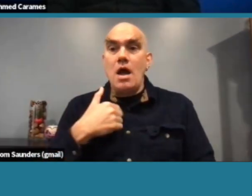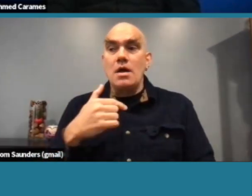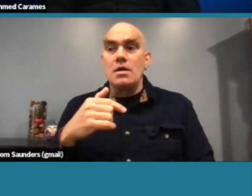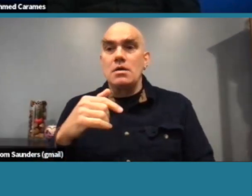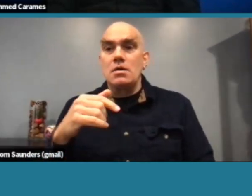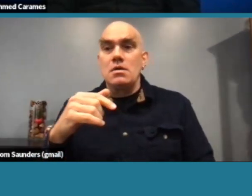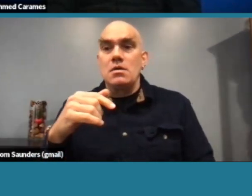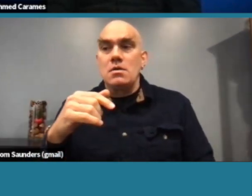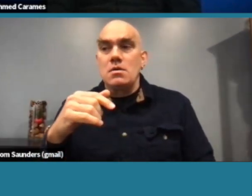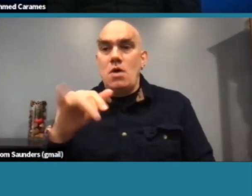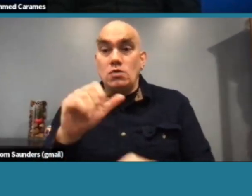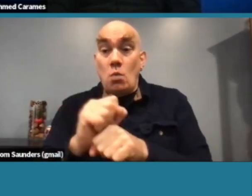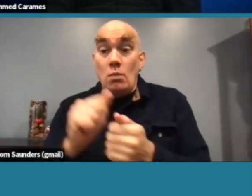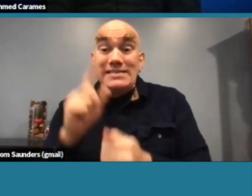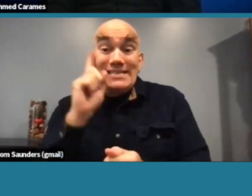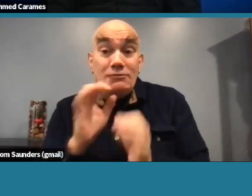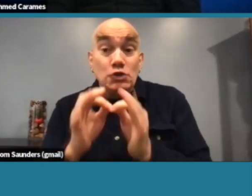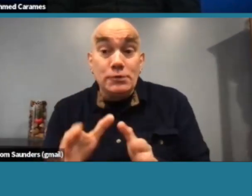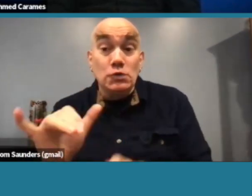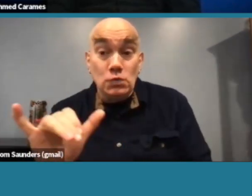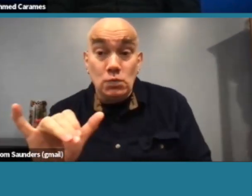interpreters as well.